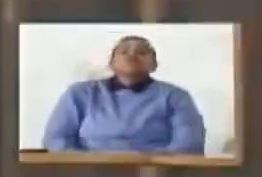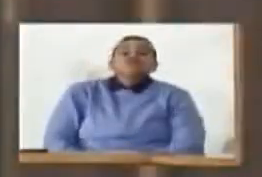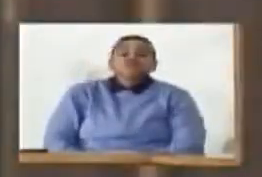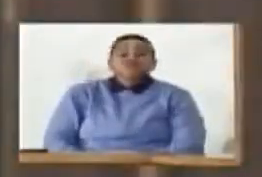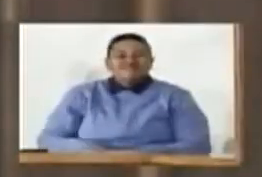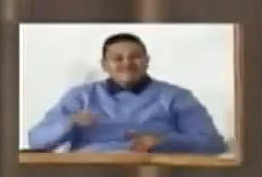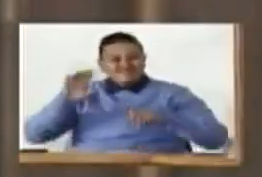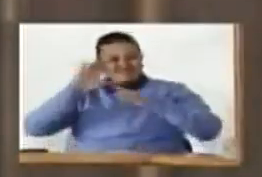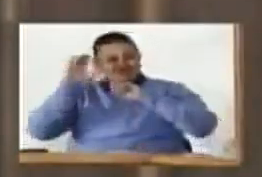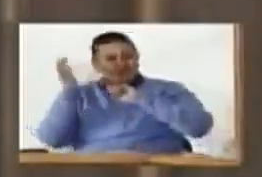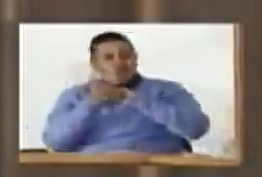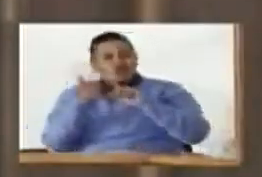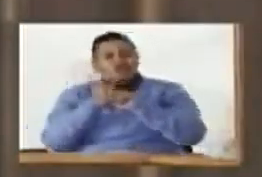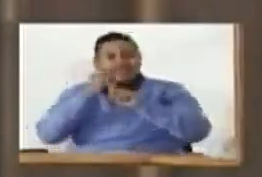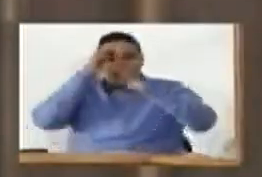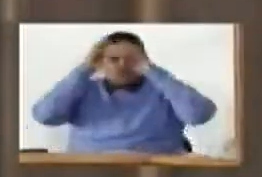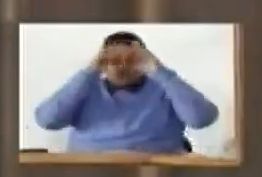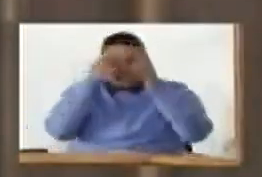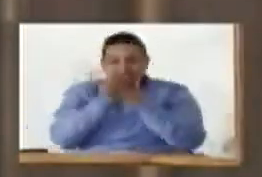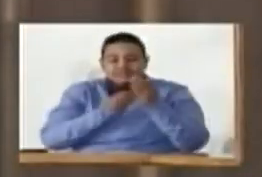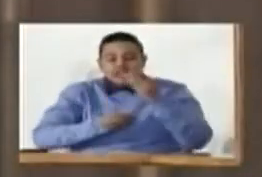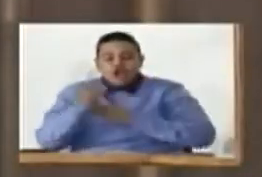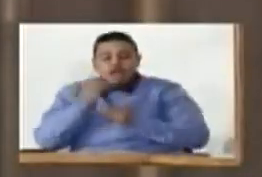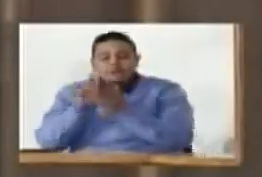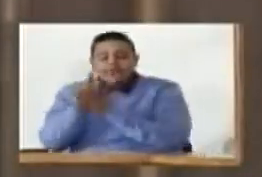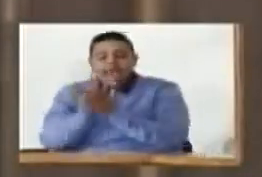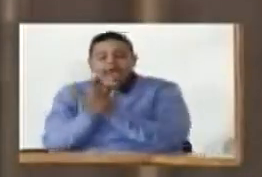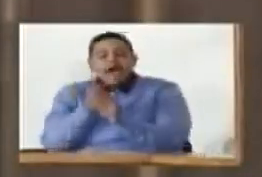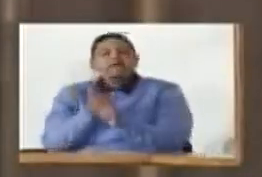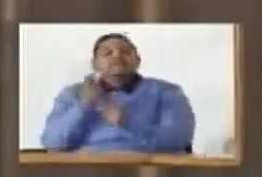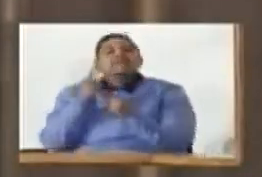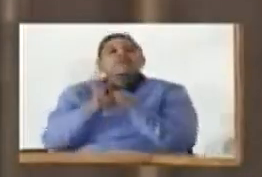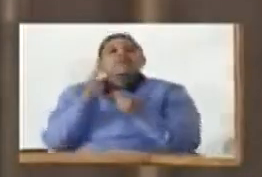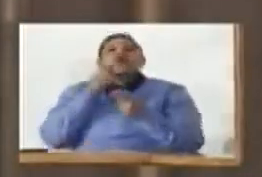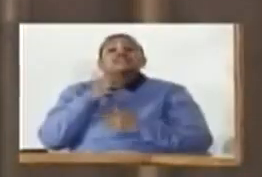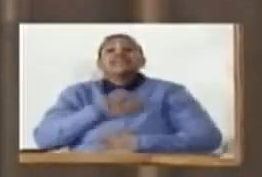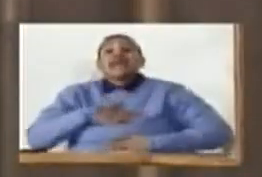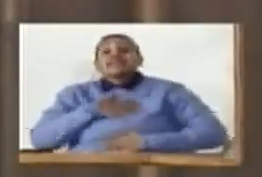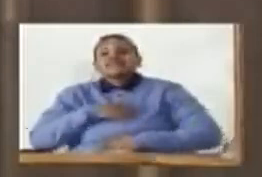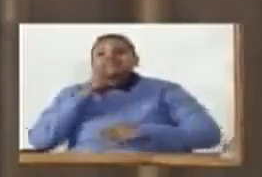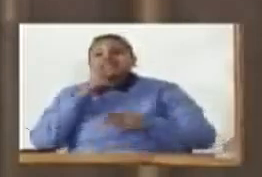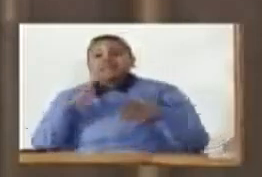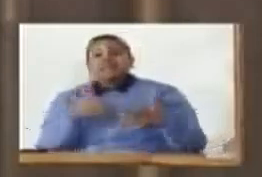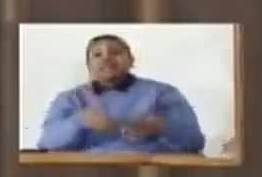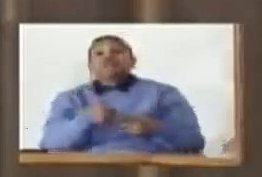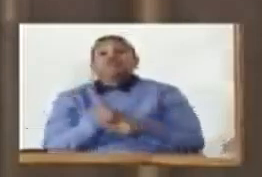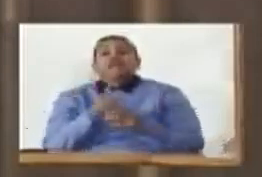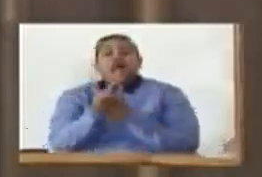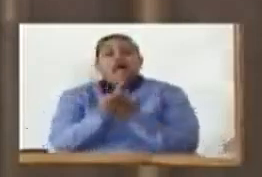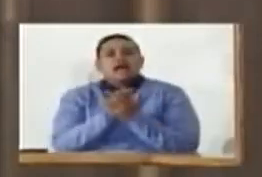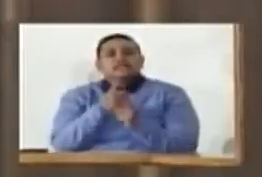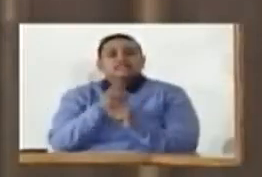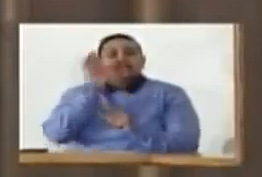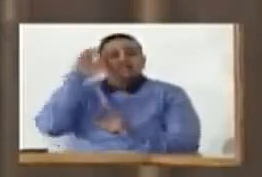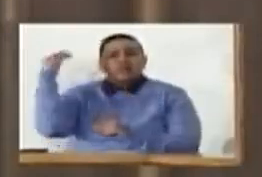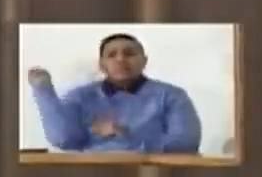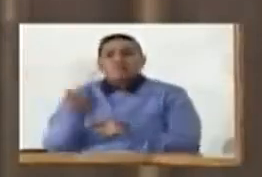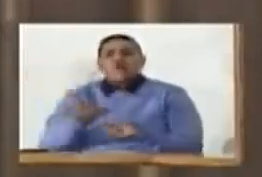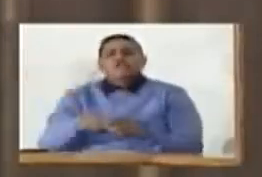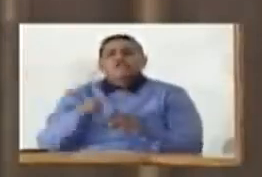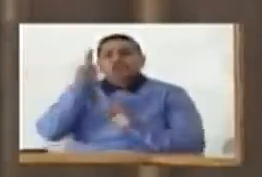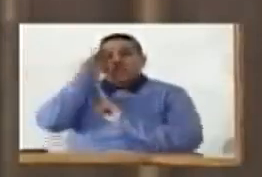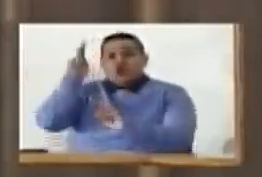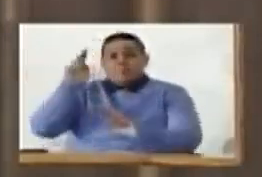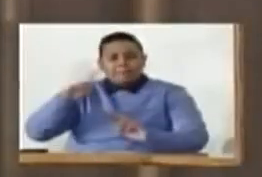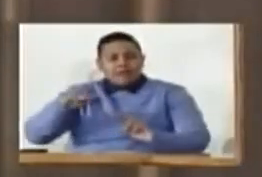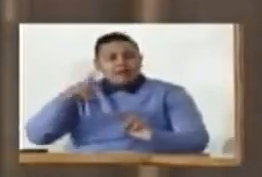The Cultural and Creative Economy Act, as well as the Entertainment Industry Act, will also be brought to this Honorable